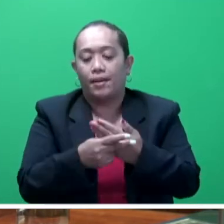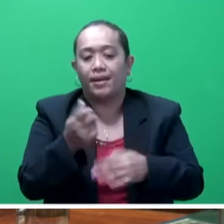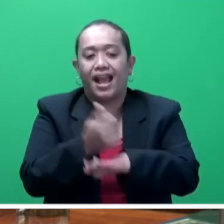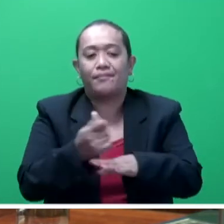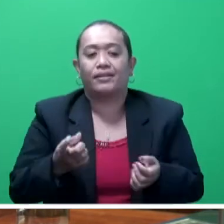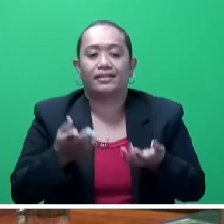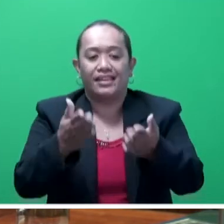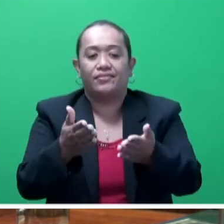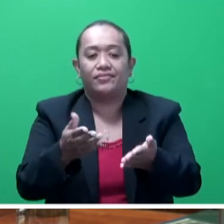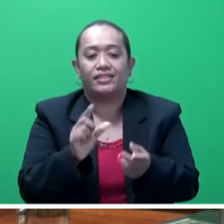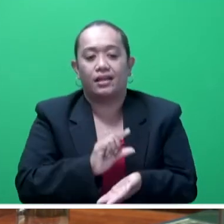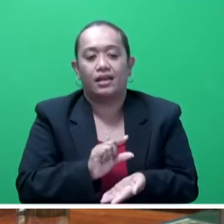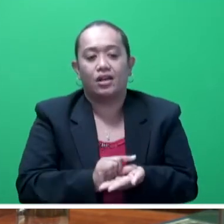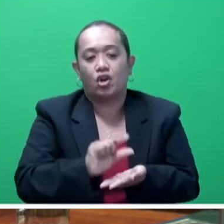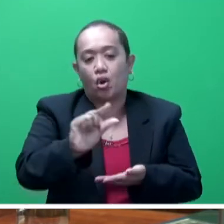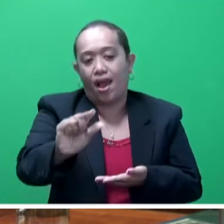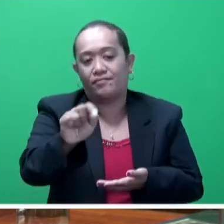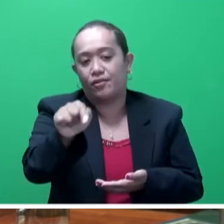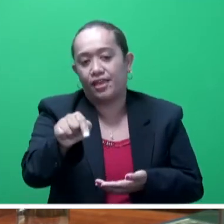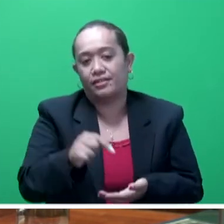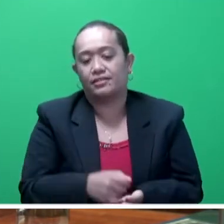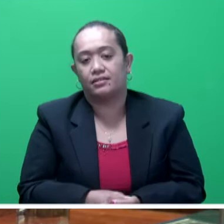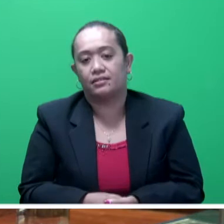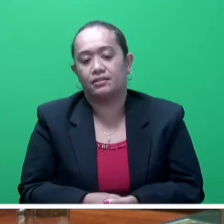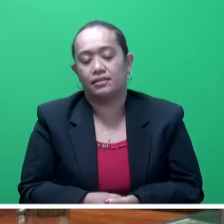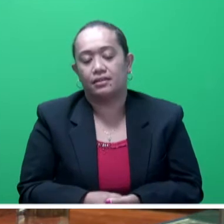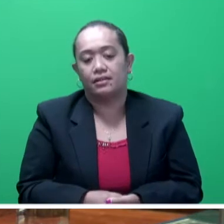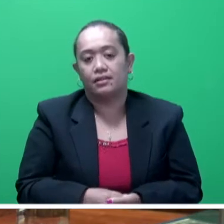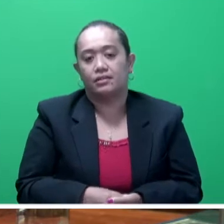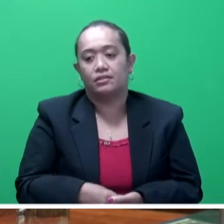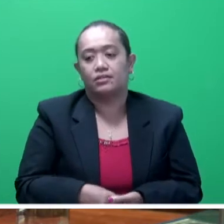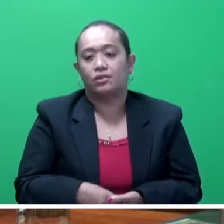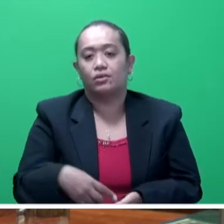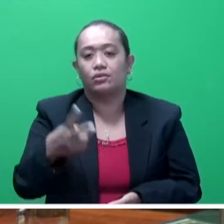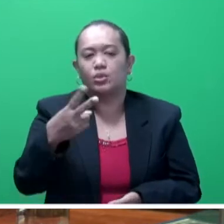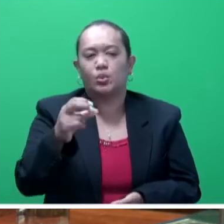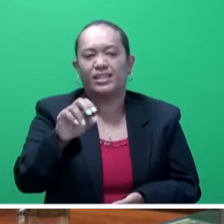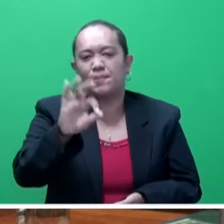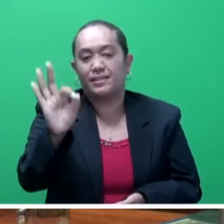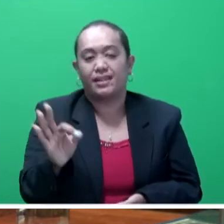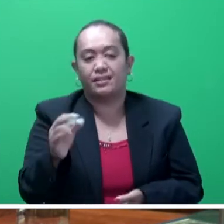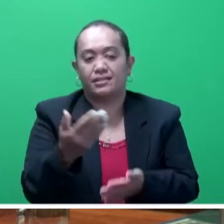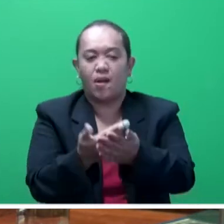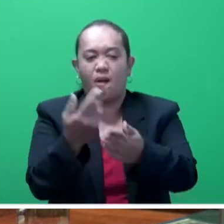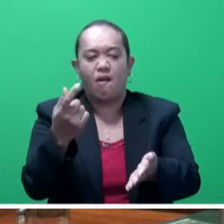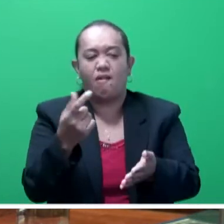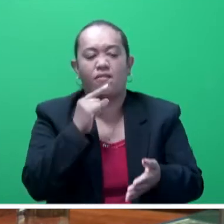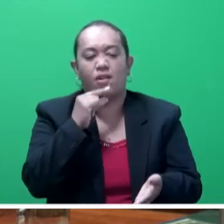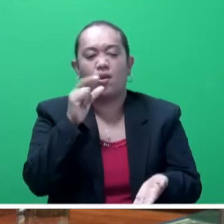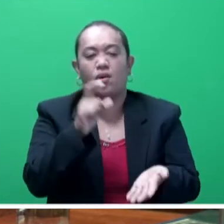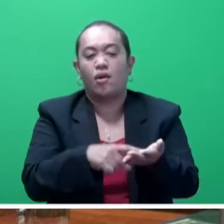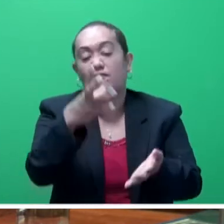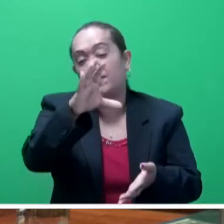The government contribution to this program is 50% of the loan amount written off by the Housing Authority, and the other